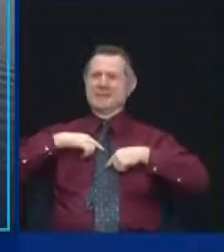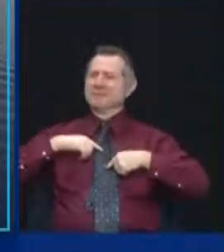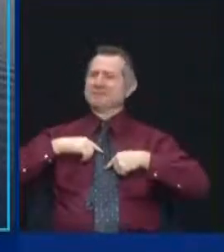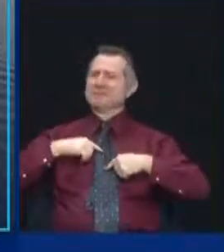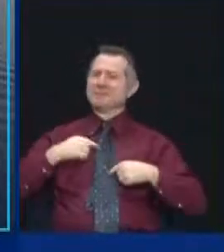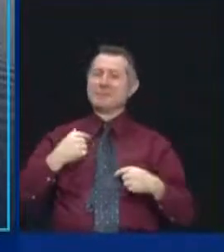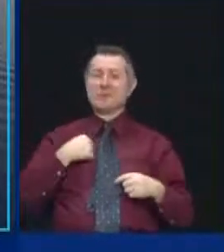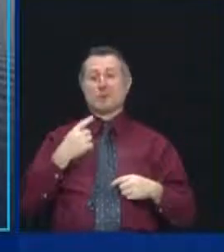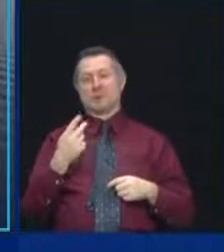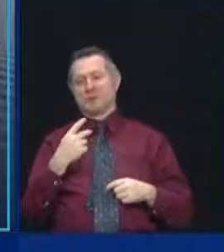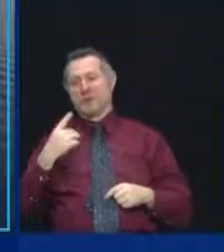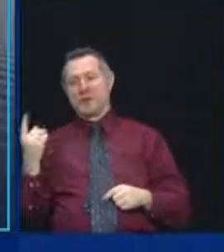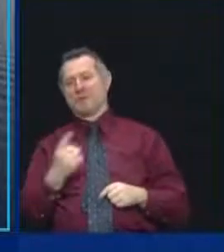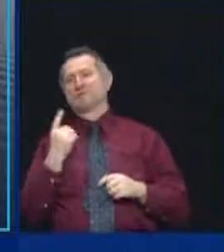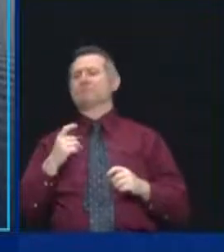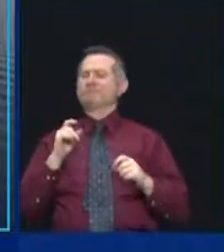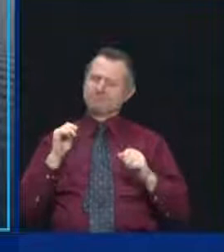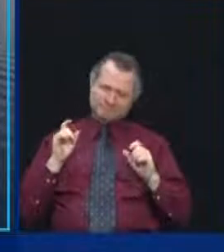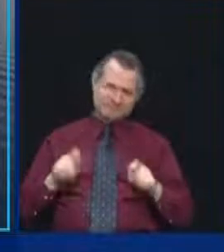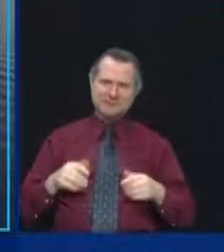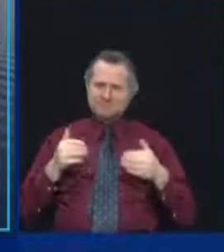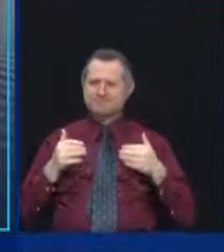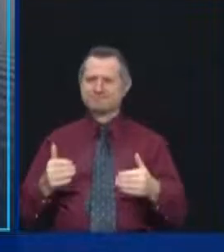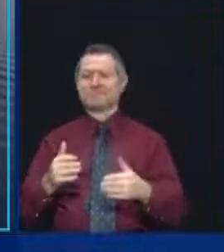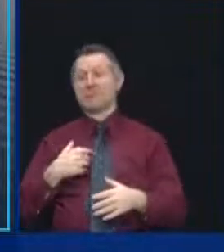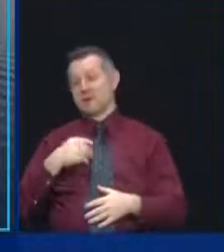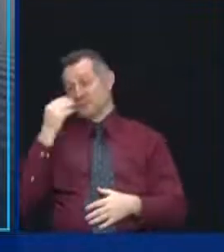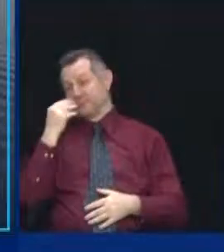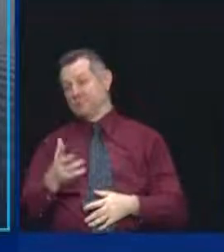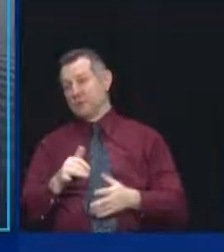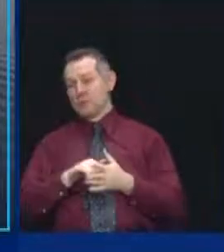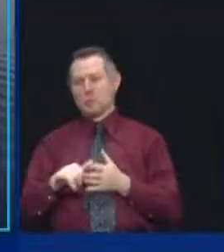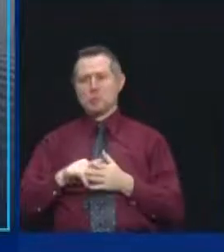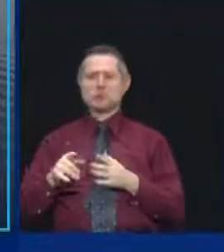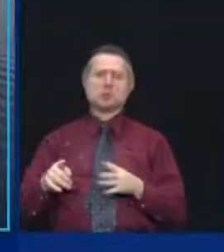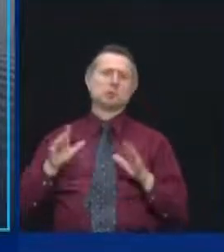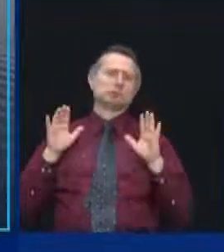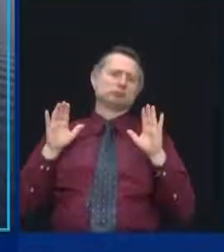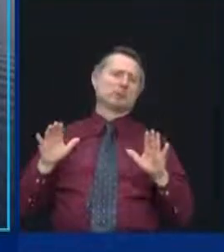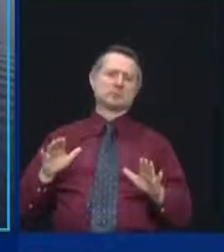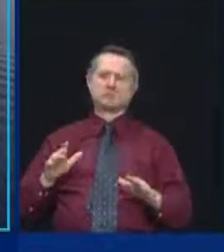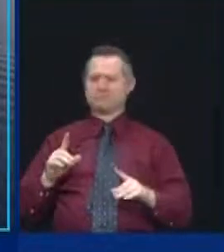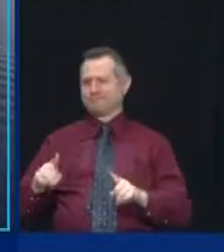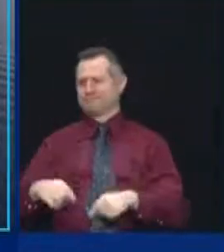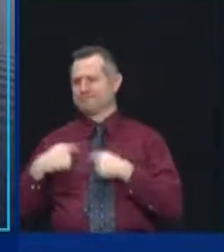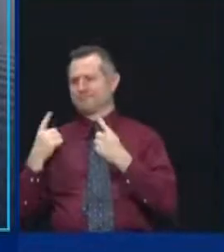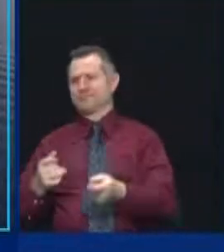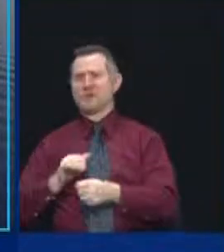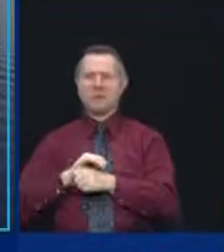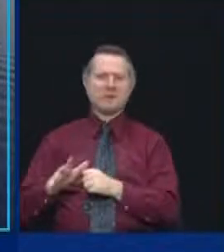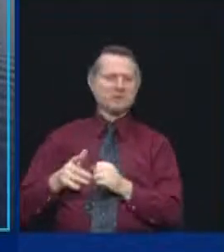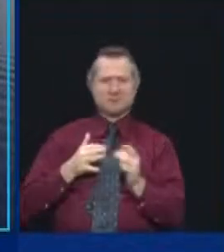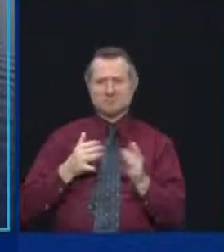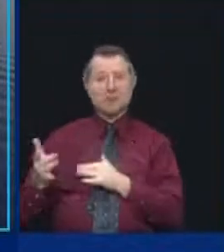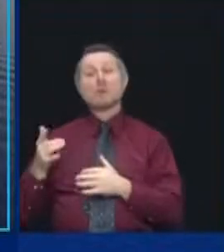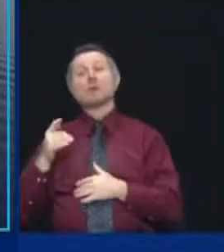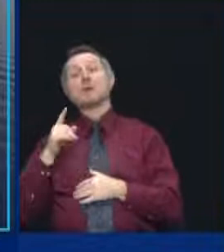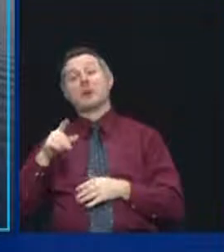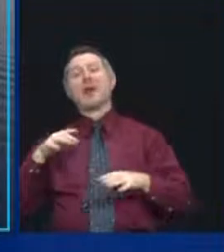what New Yorkers have been great at through COVID, is acting as